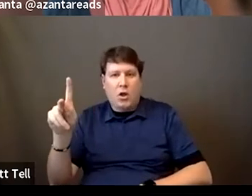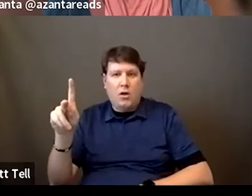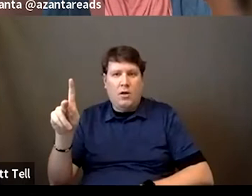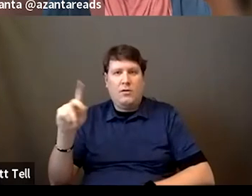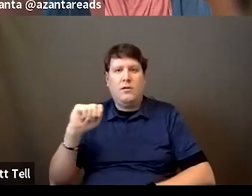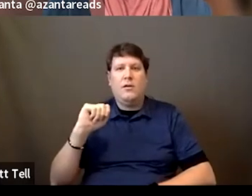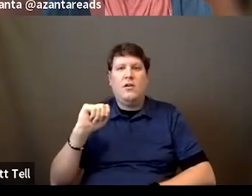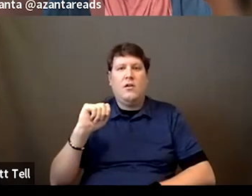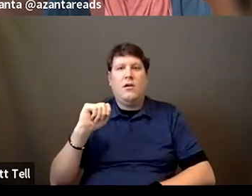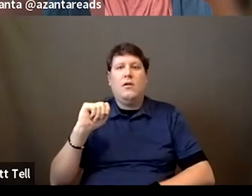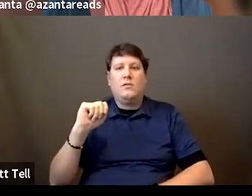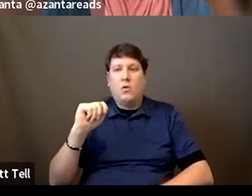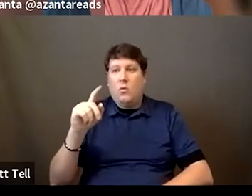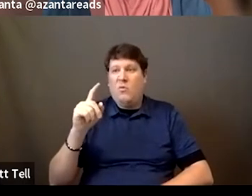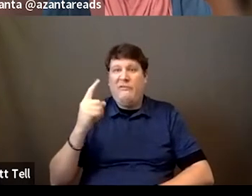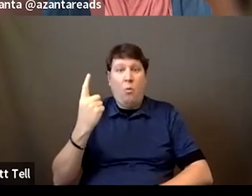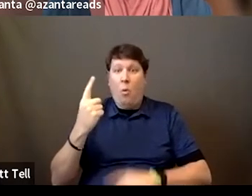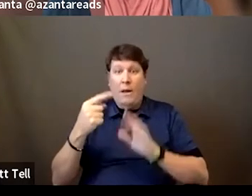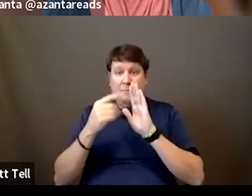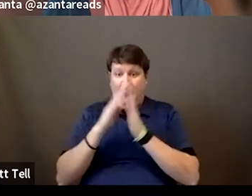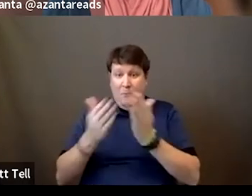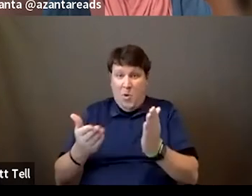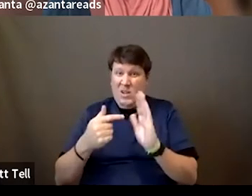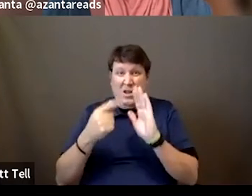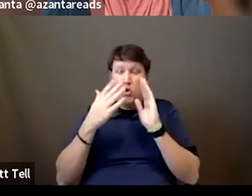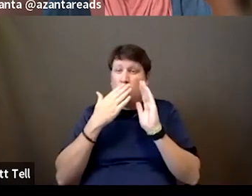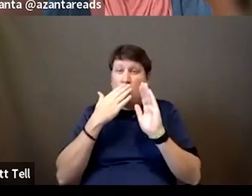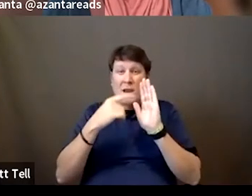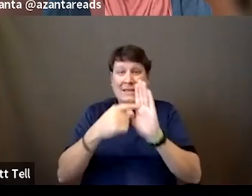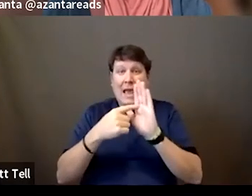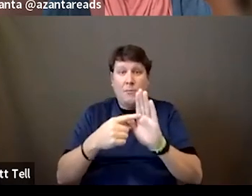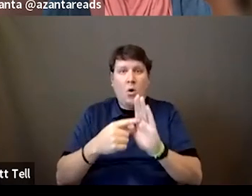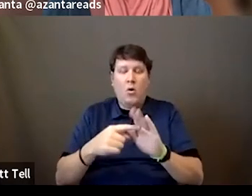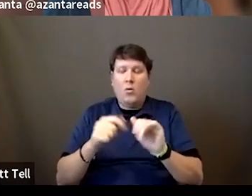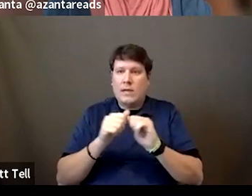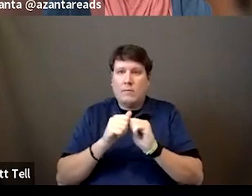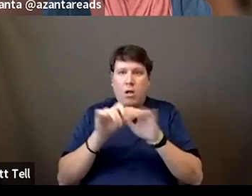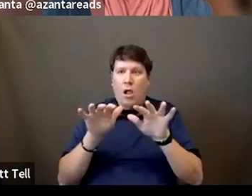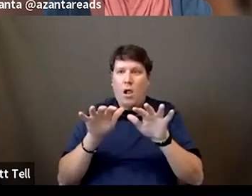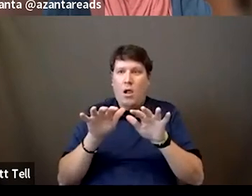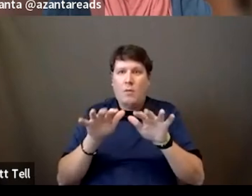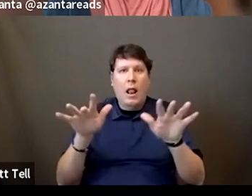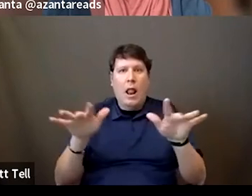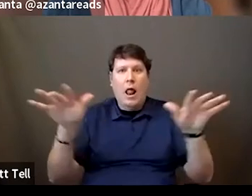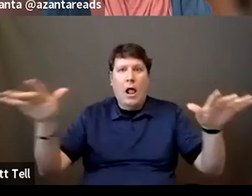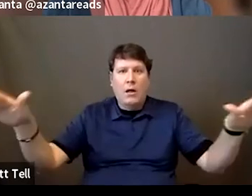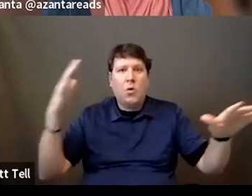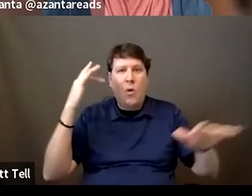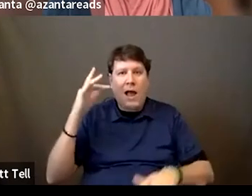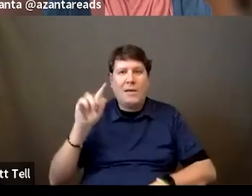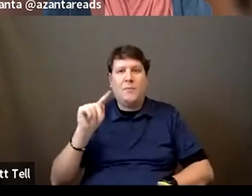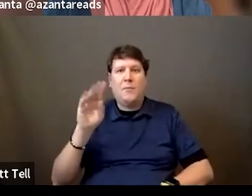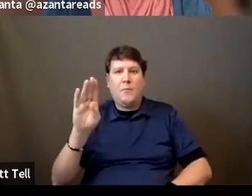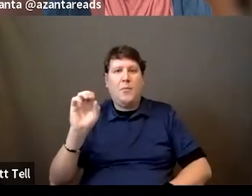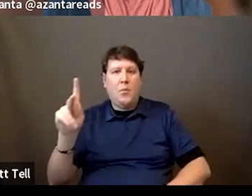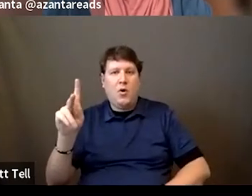see the power that BookTok had, because it was showing up in so many stores. There were so many different editions